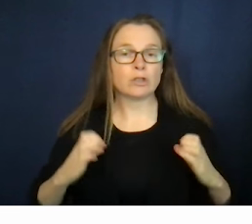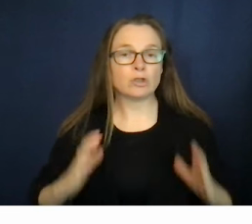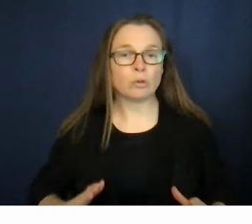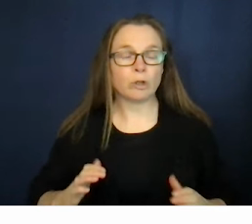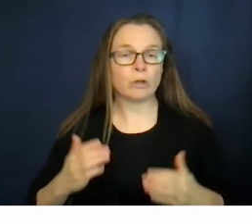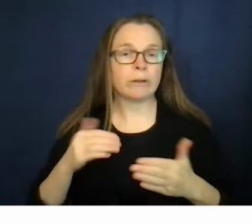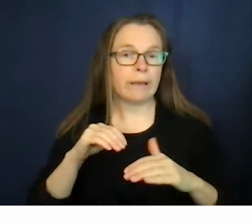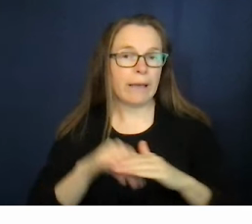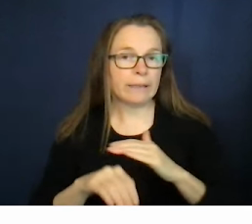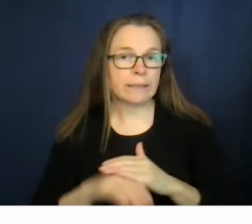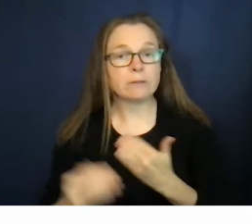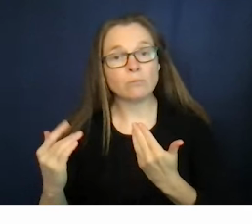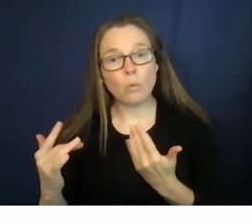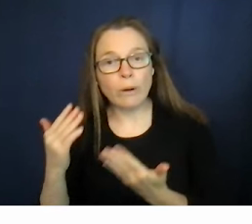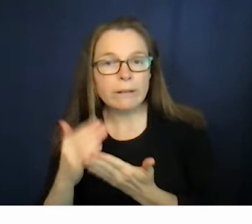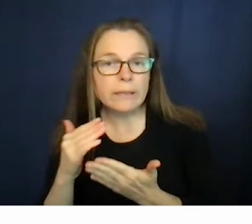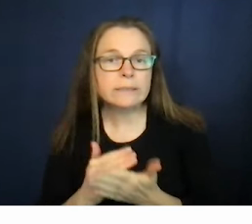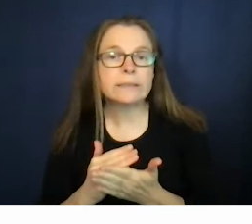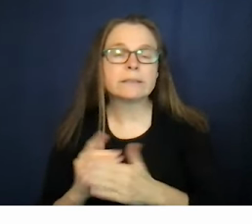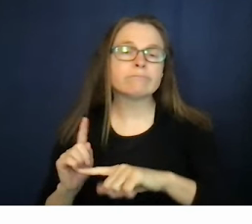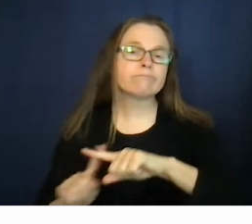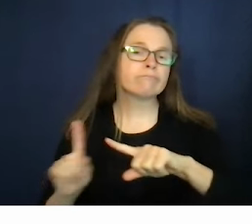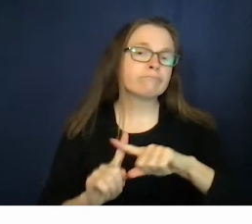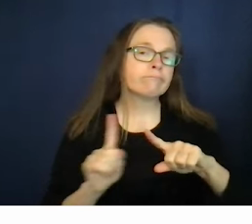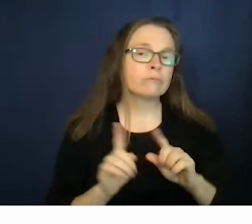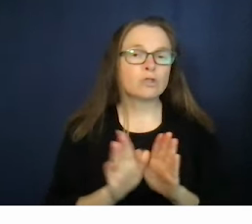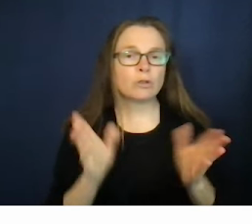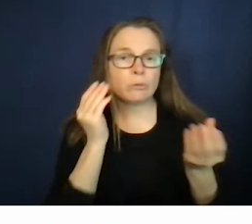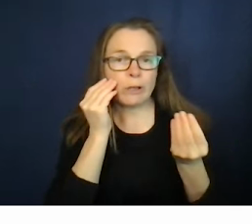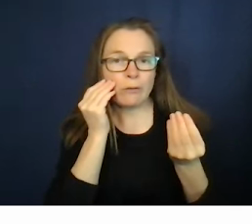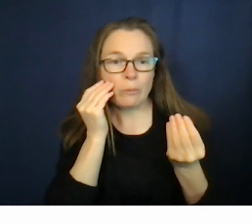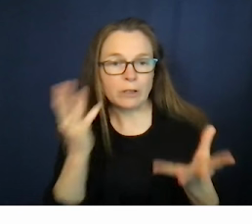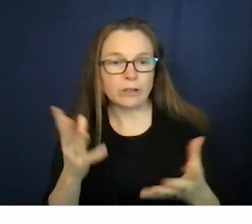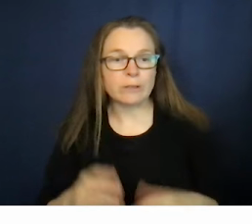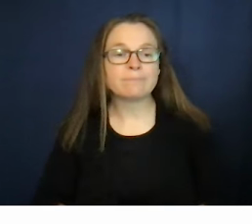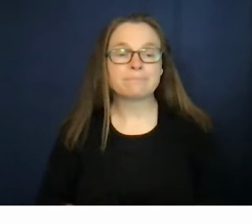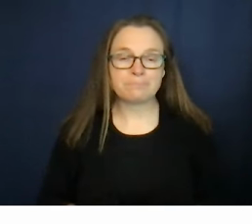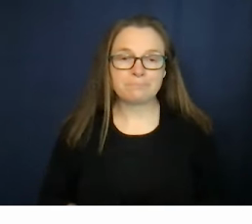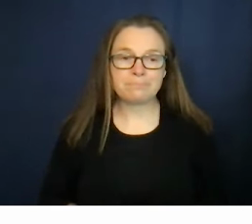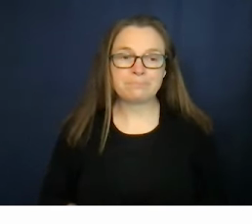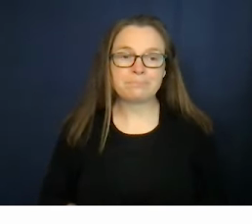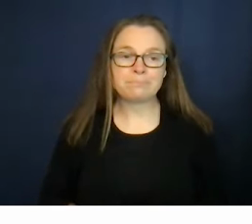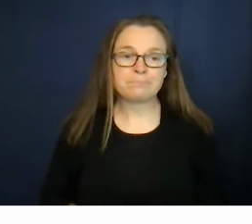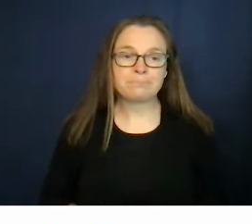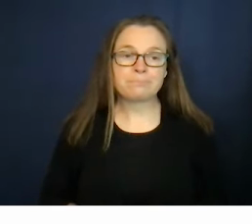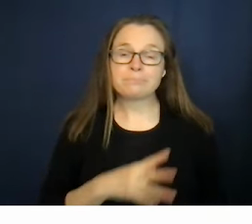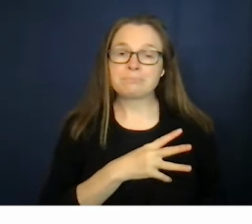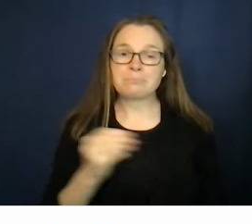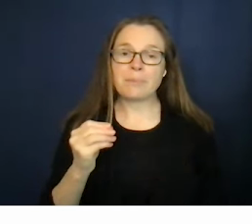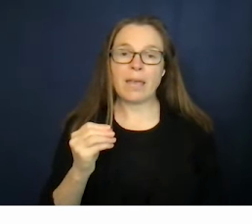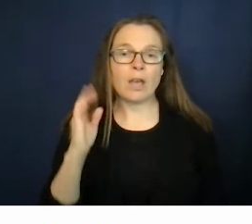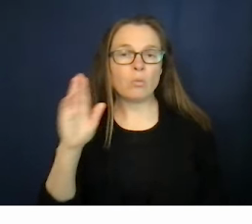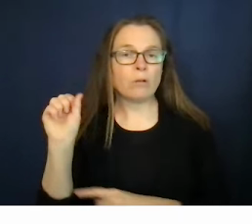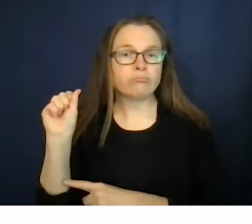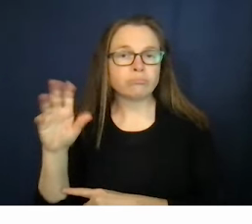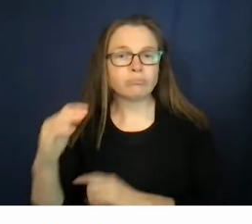lists and general county fund supplementing. How fun. And we will also provide to you the email that you can